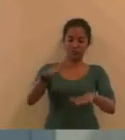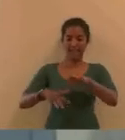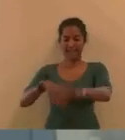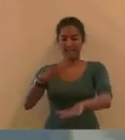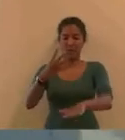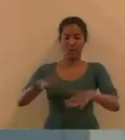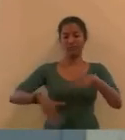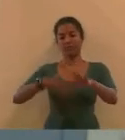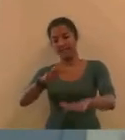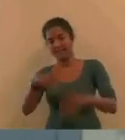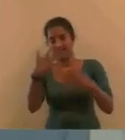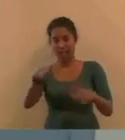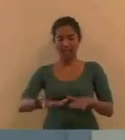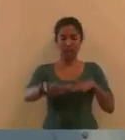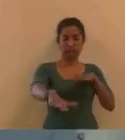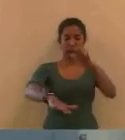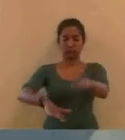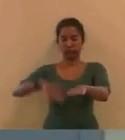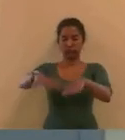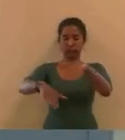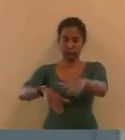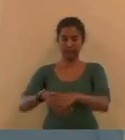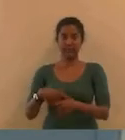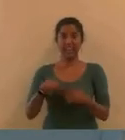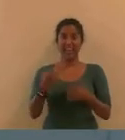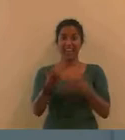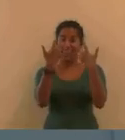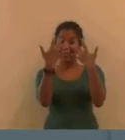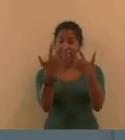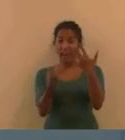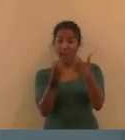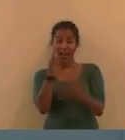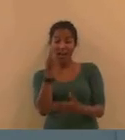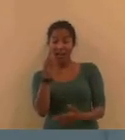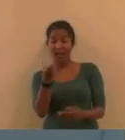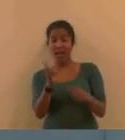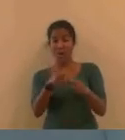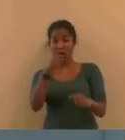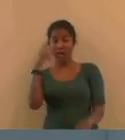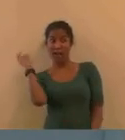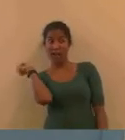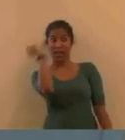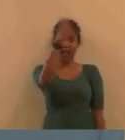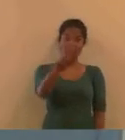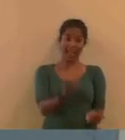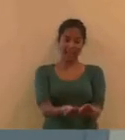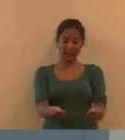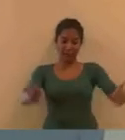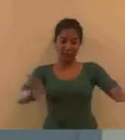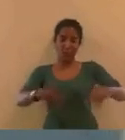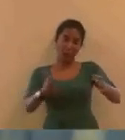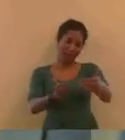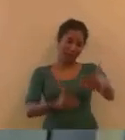5. You then have 10 goes to see if the item can land in the box.